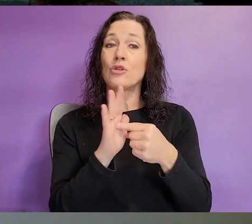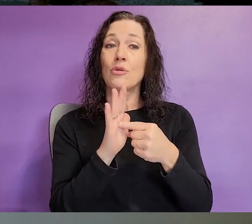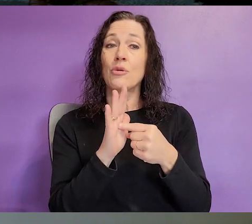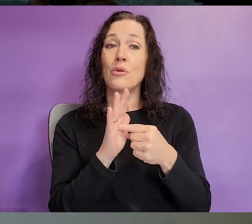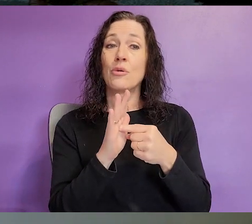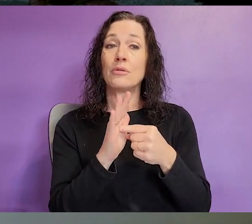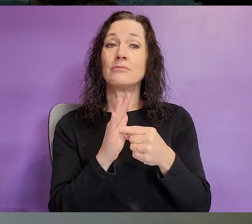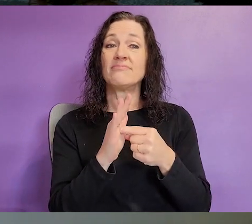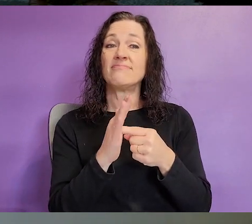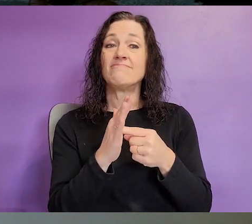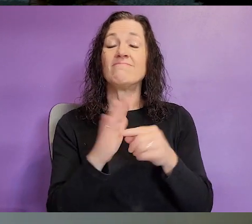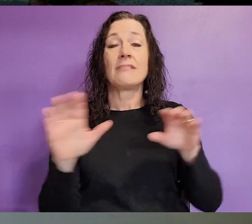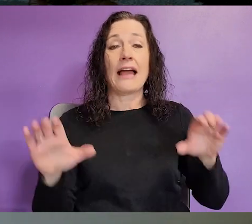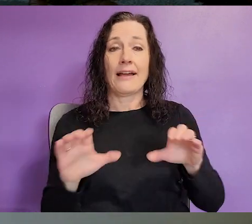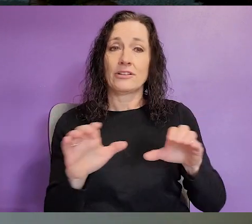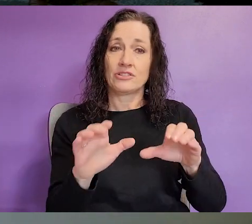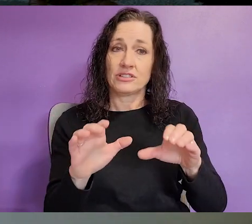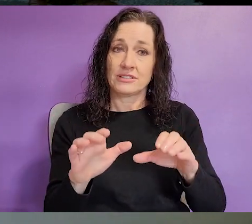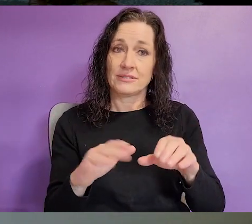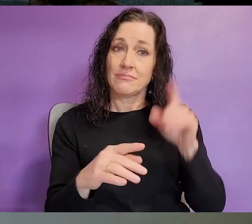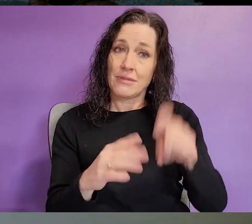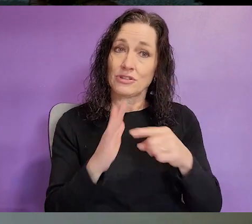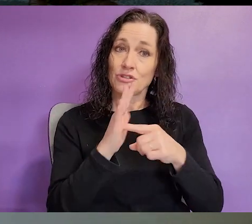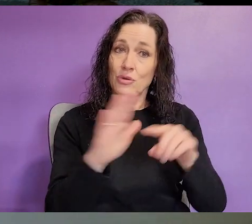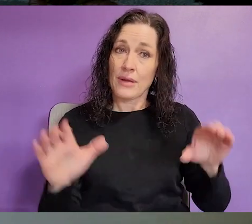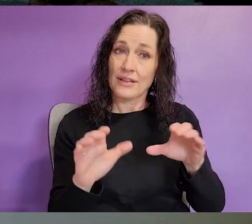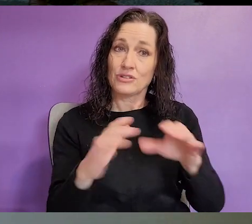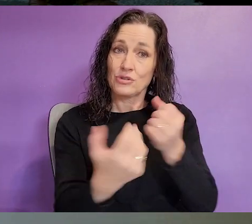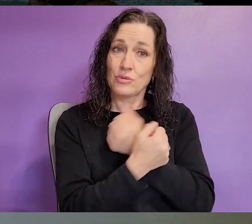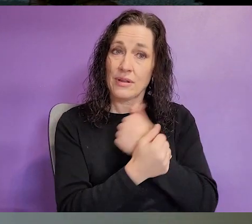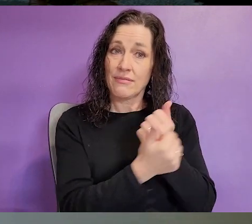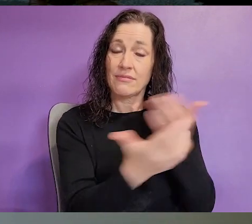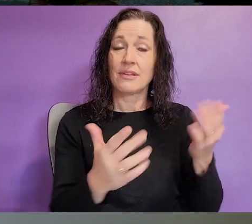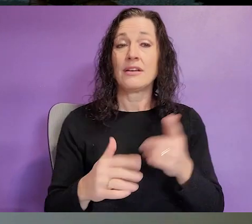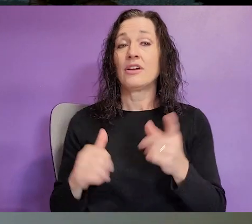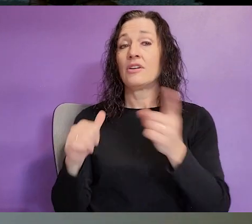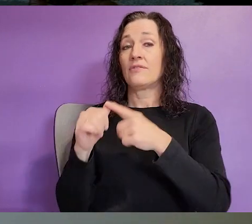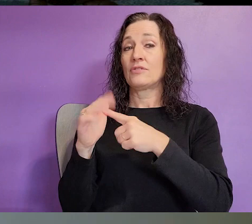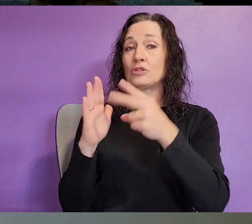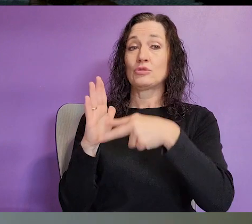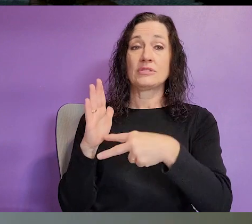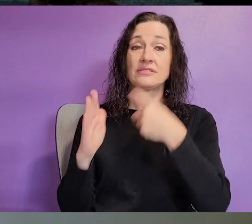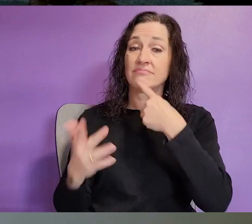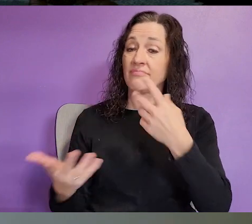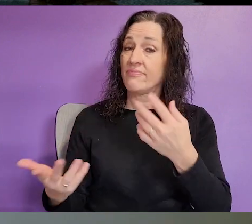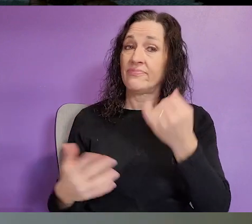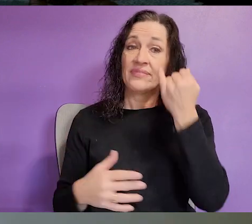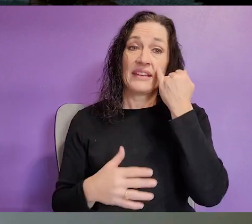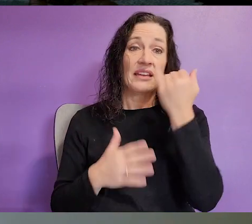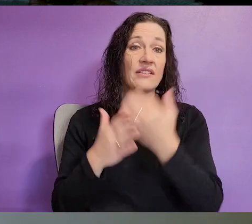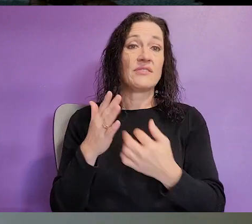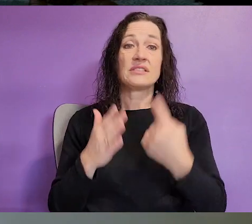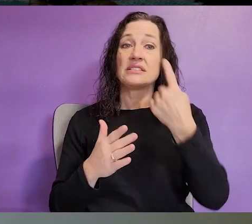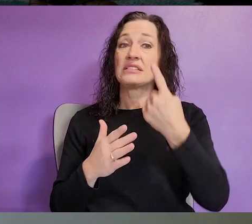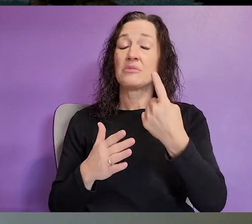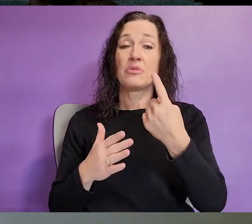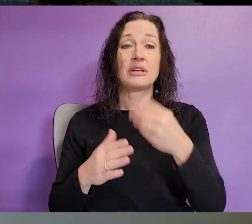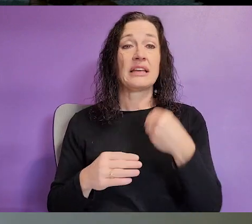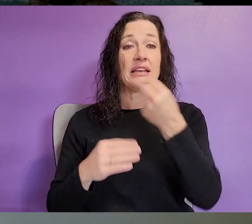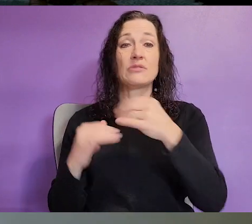act? And then the first reading is very explicit about if somebody gives you their coat